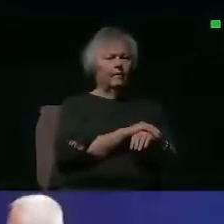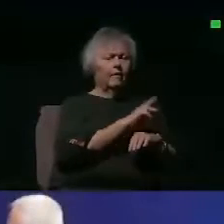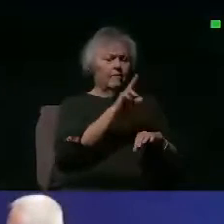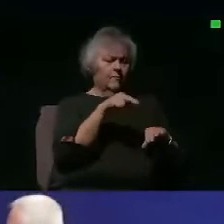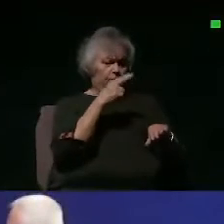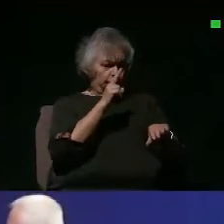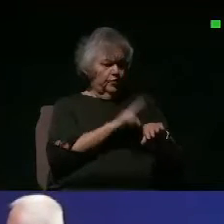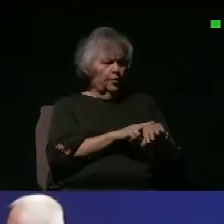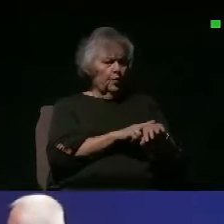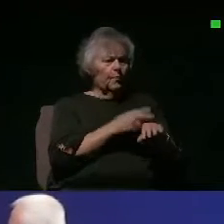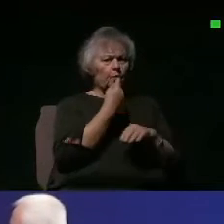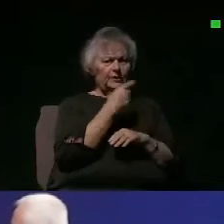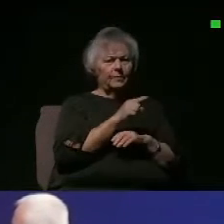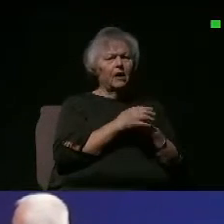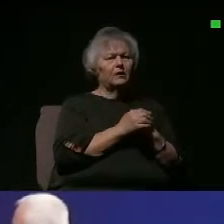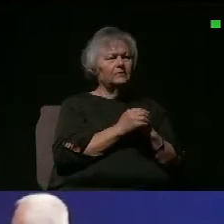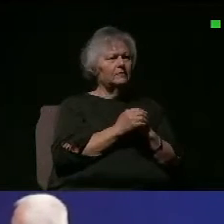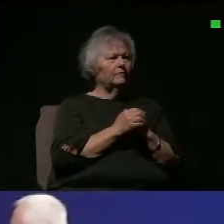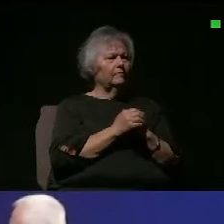standpoint, and you say, you know,